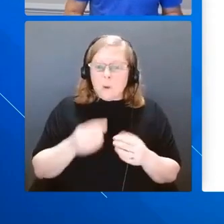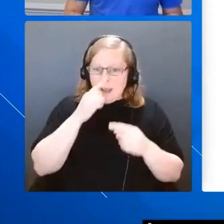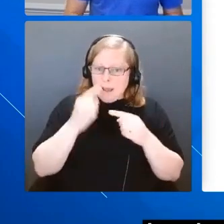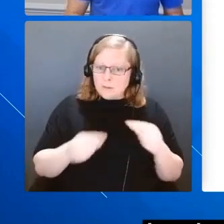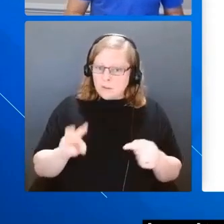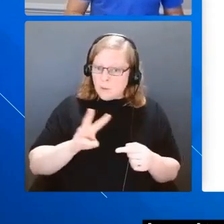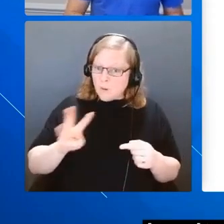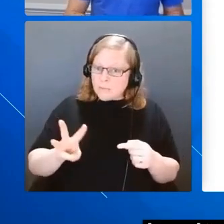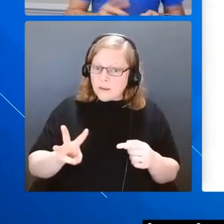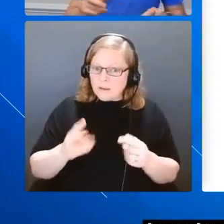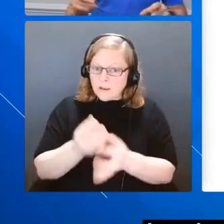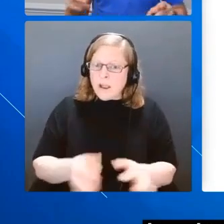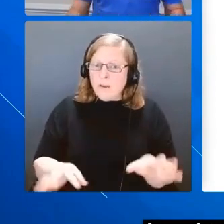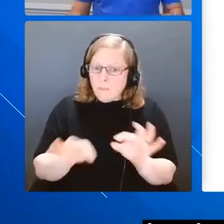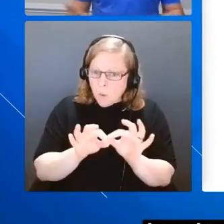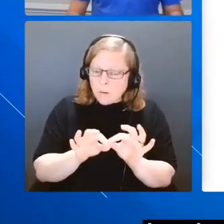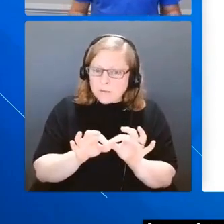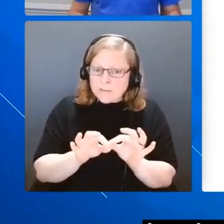to know about